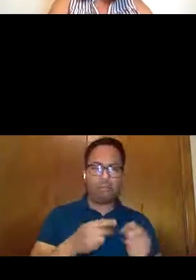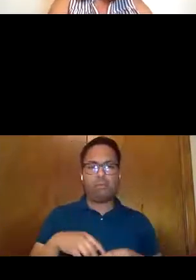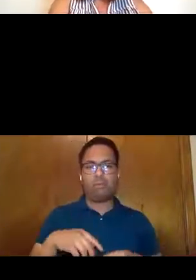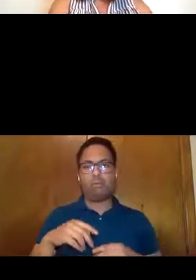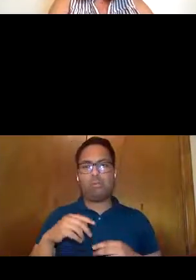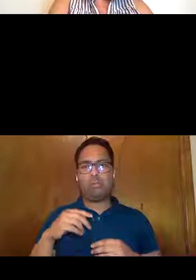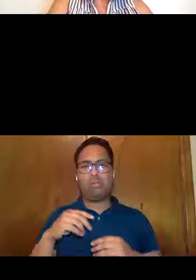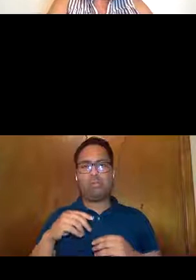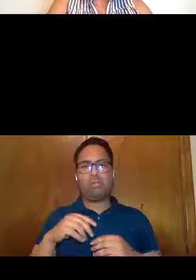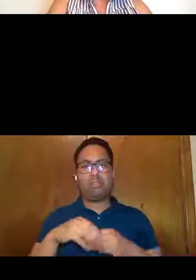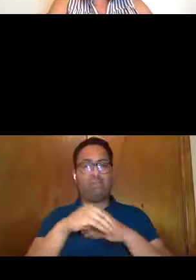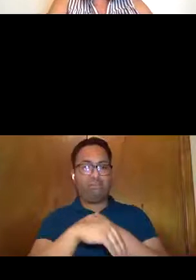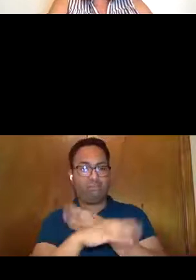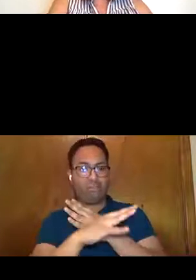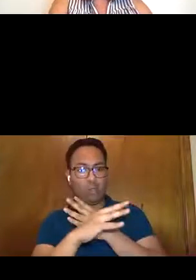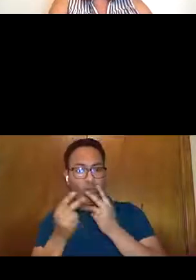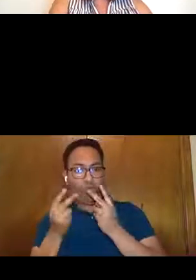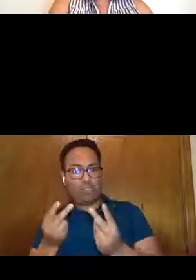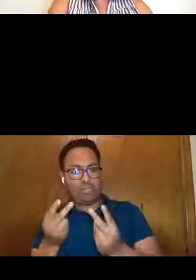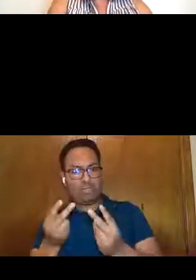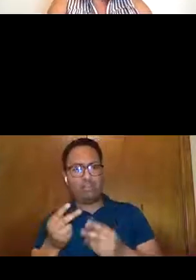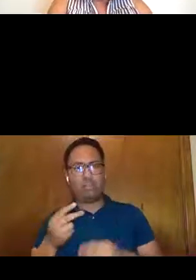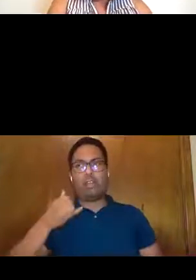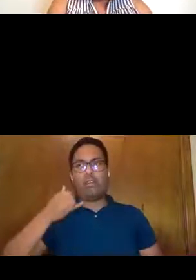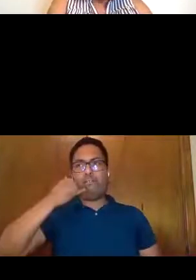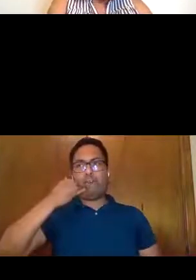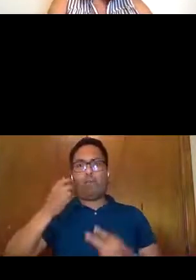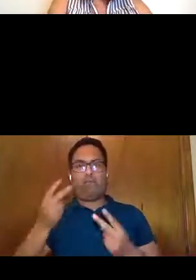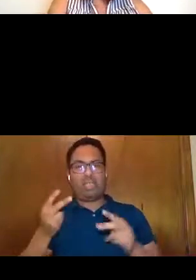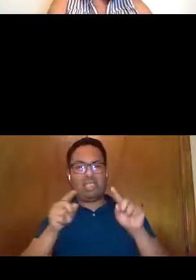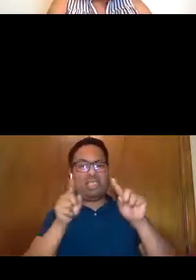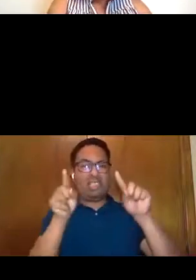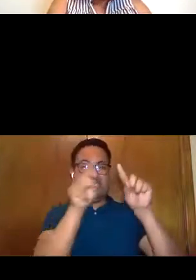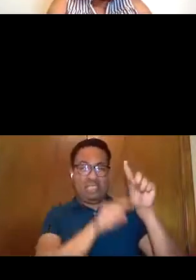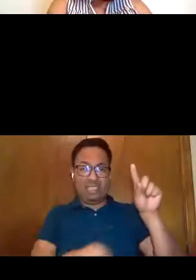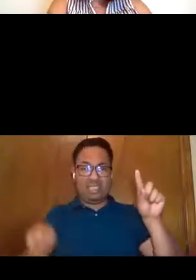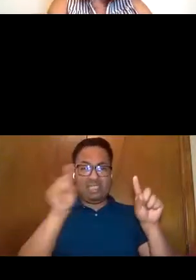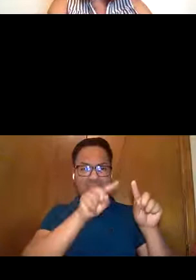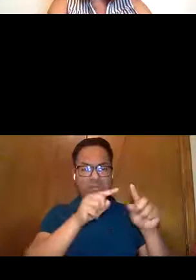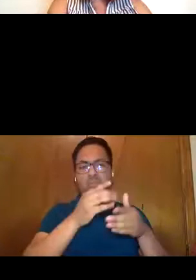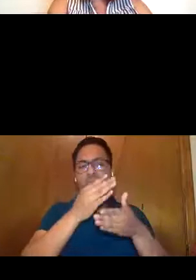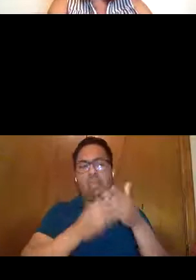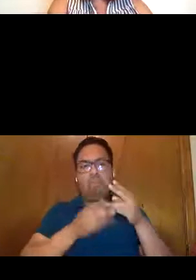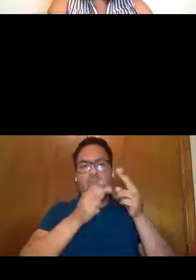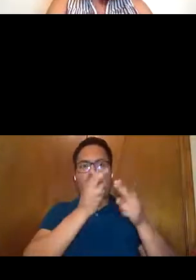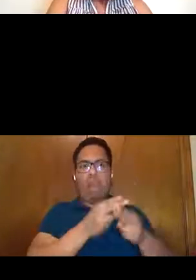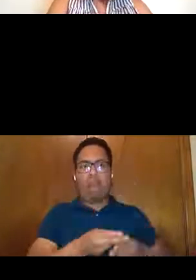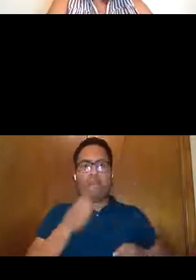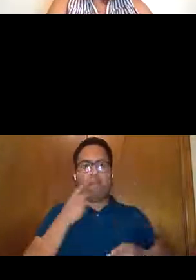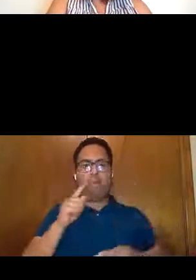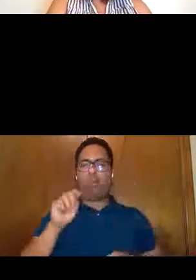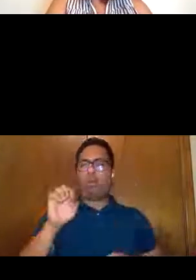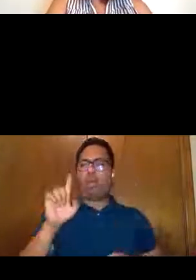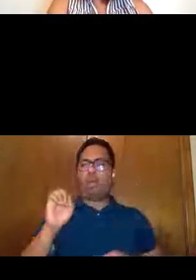visit, even a phone visit. These are just some names of a telemedicine appointment. There might